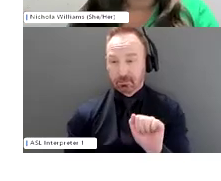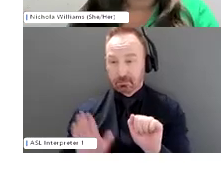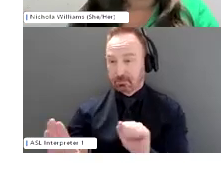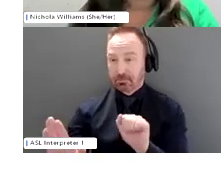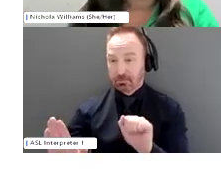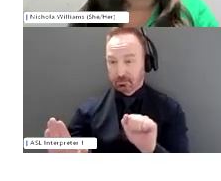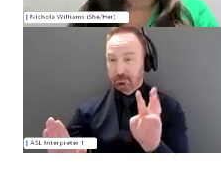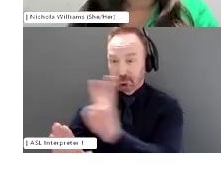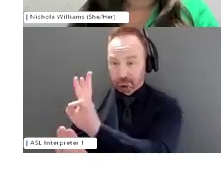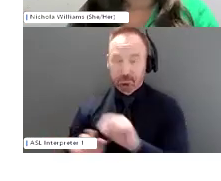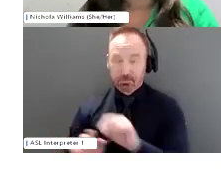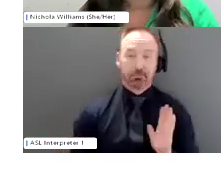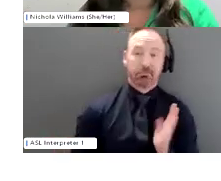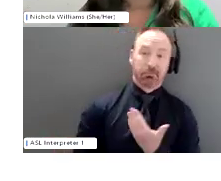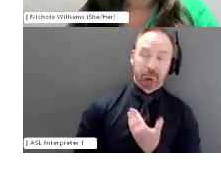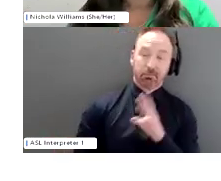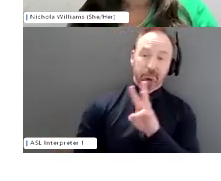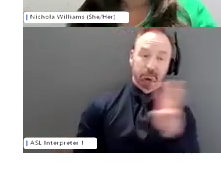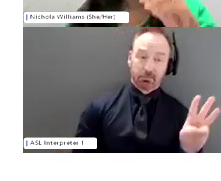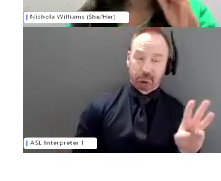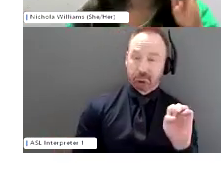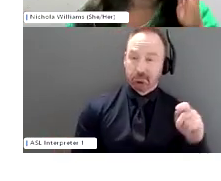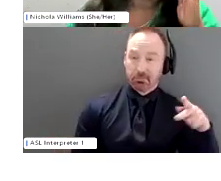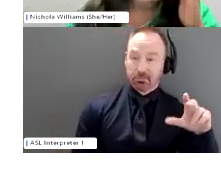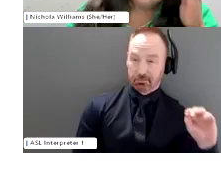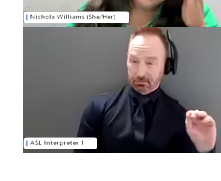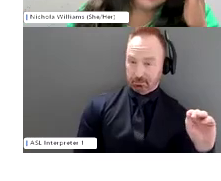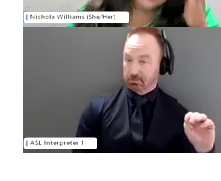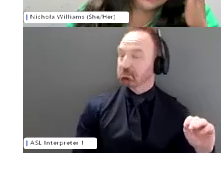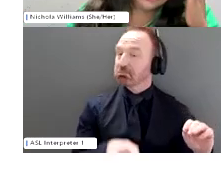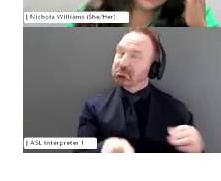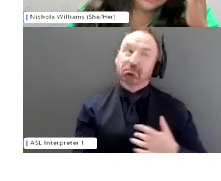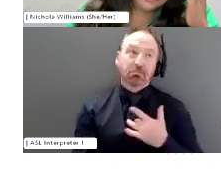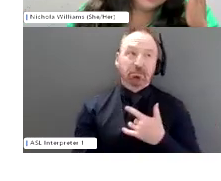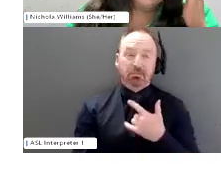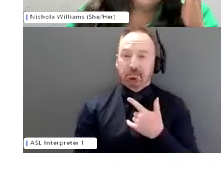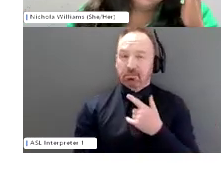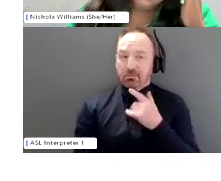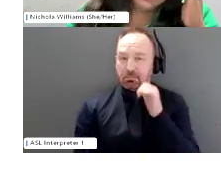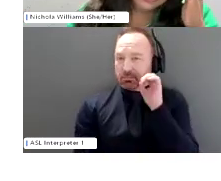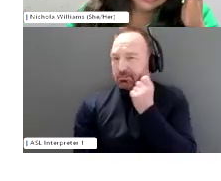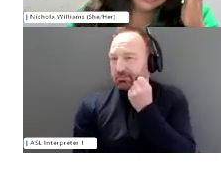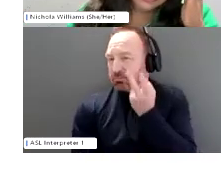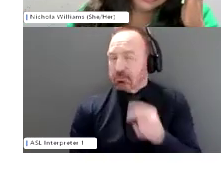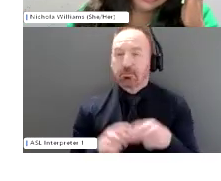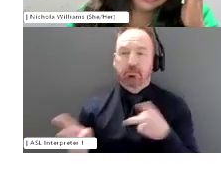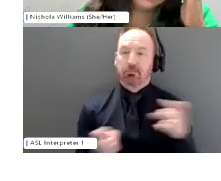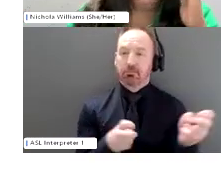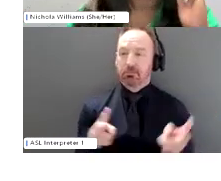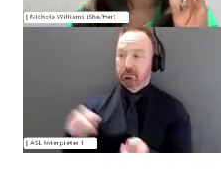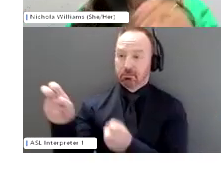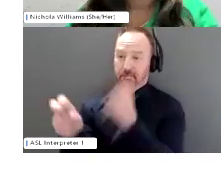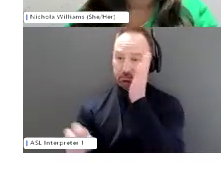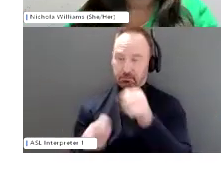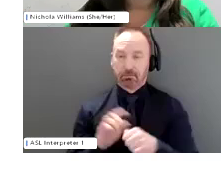our website after the session, probably in a couple days, and again, as well as the links and resources that are